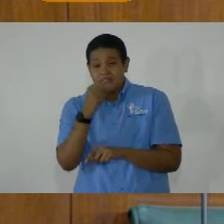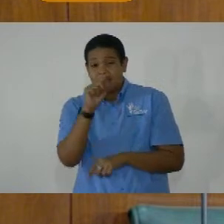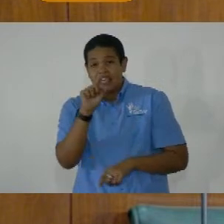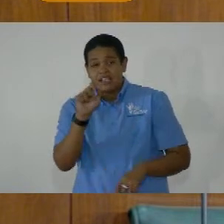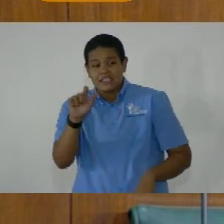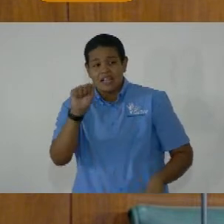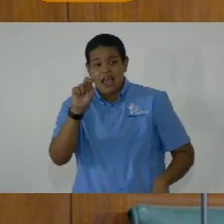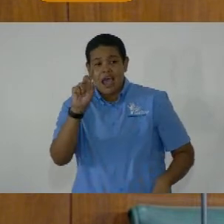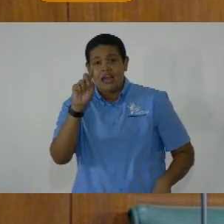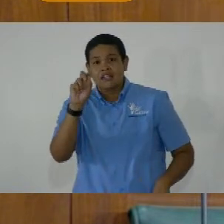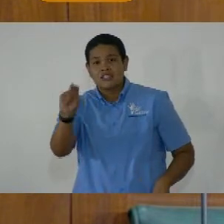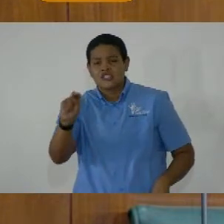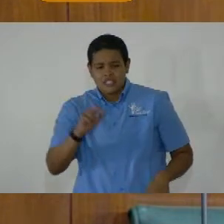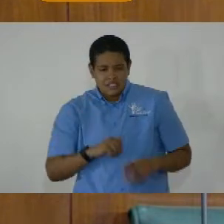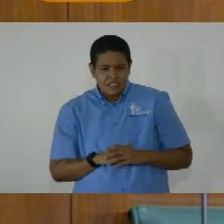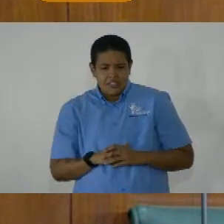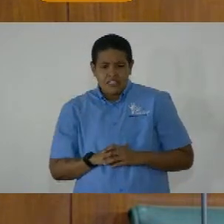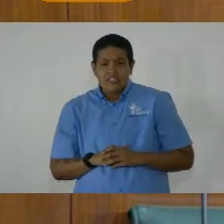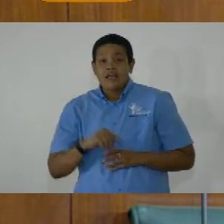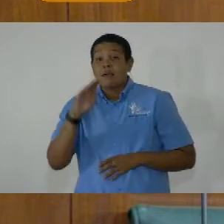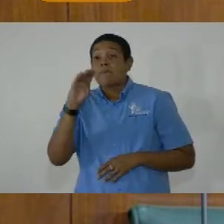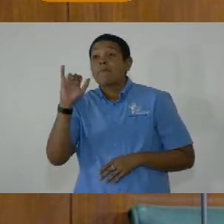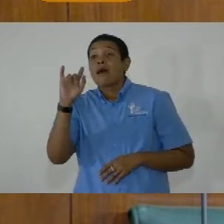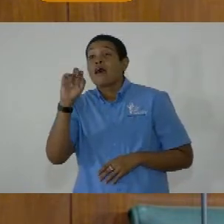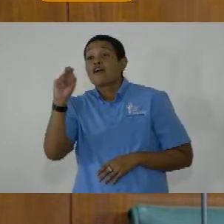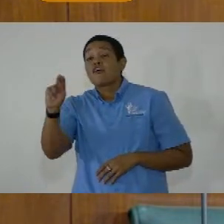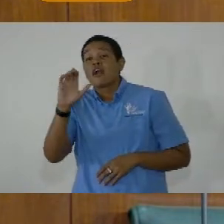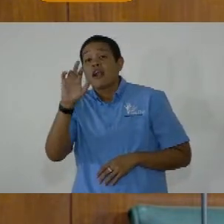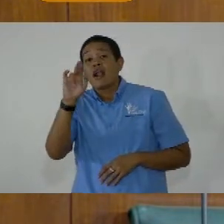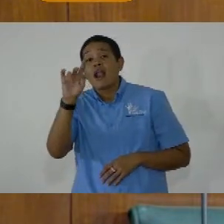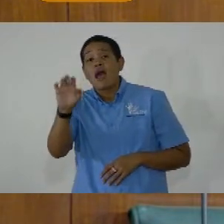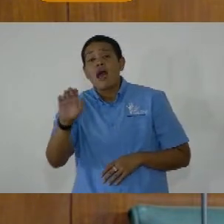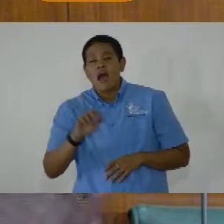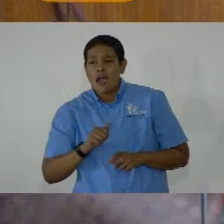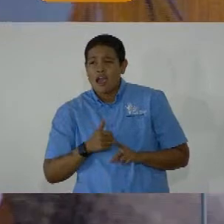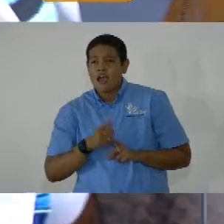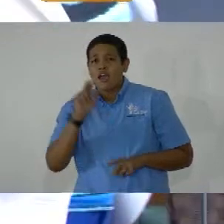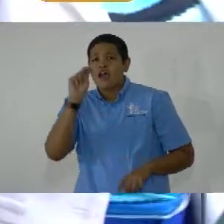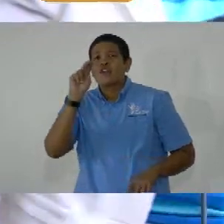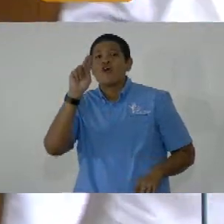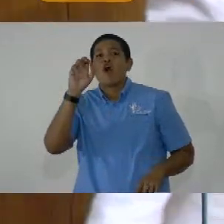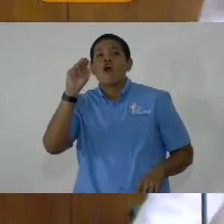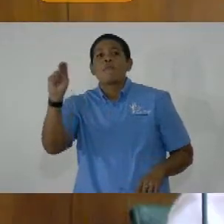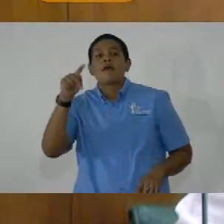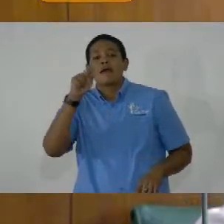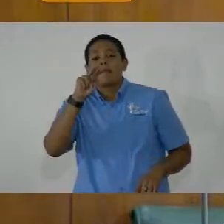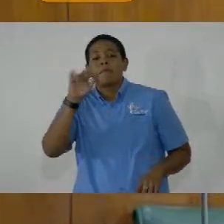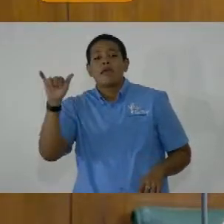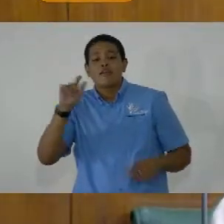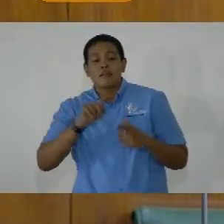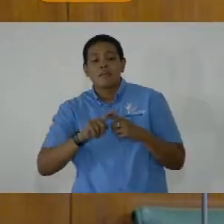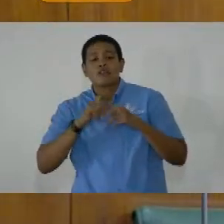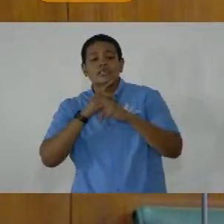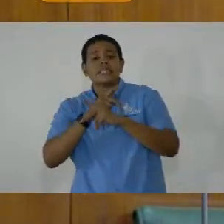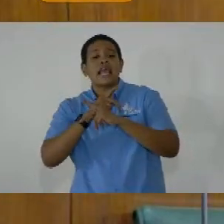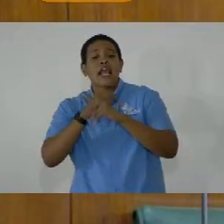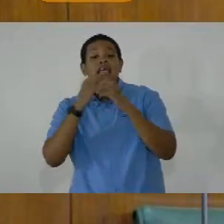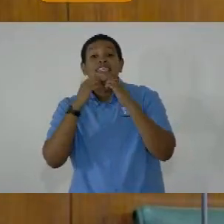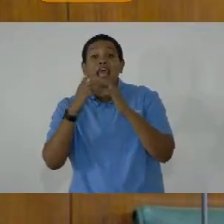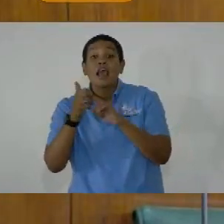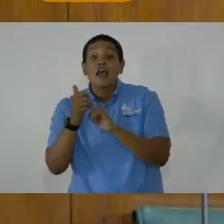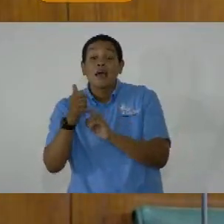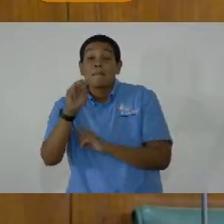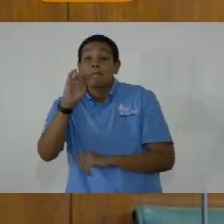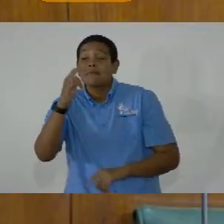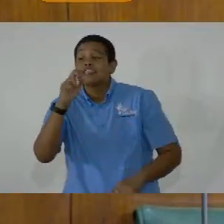Anderson, Byron Clark, Norman Perry, and caretaker Michelle